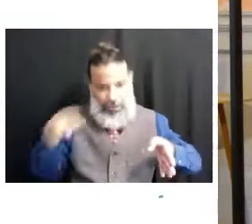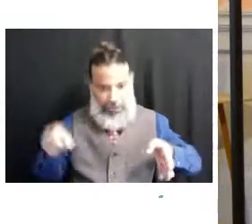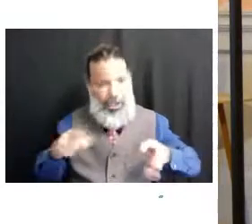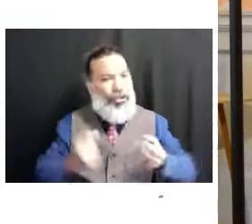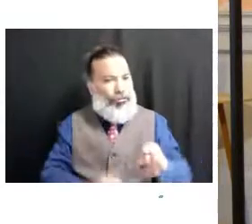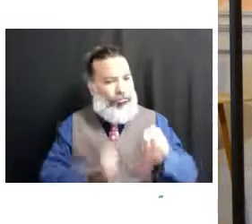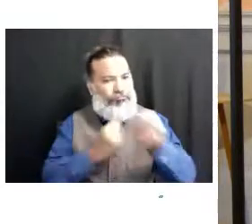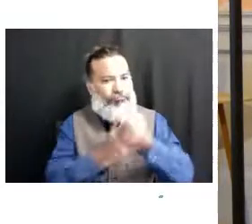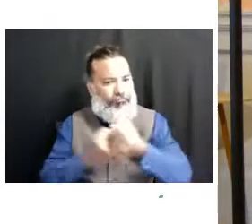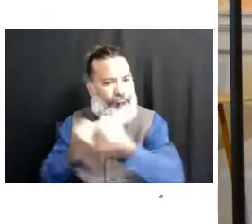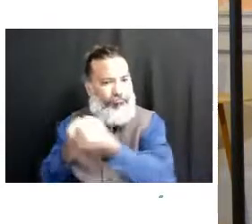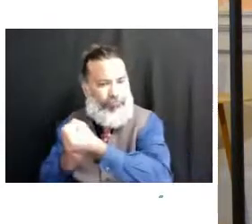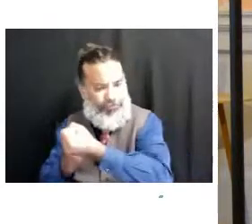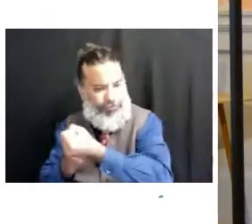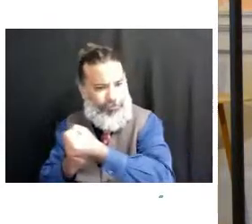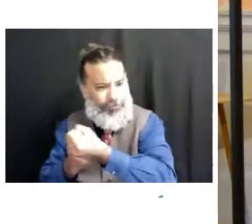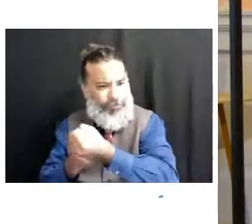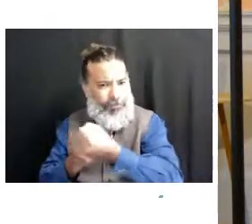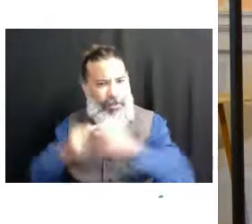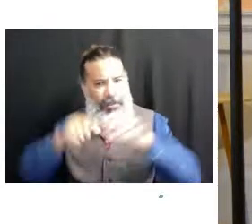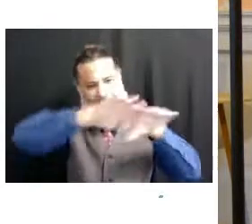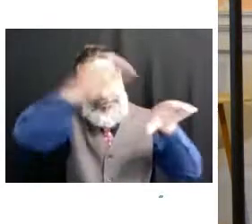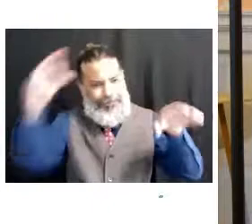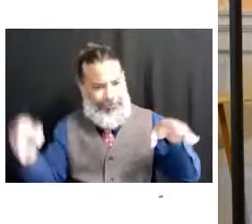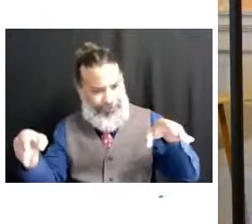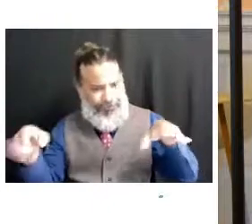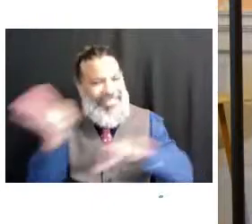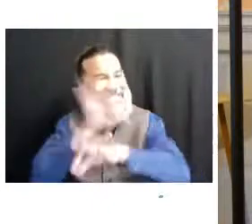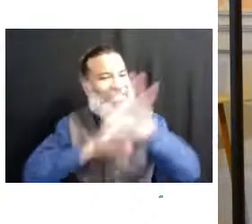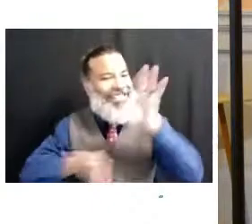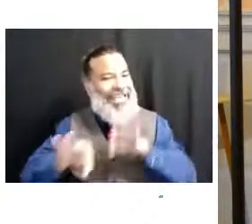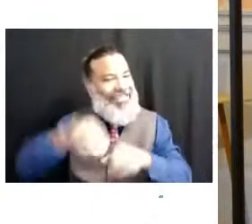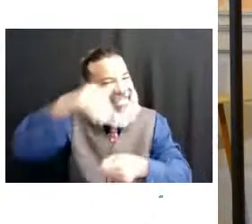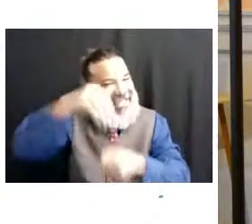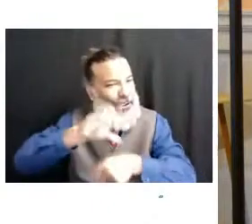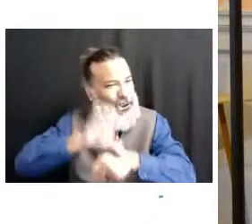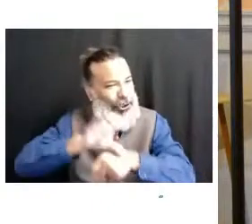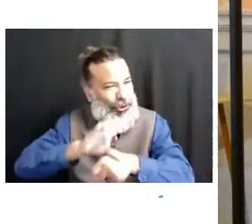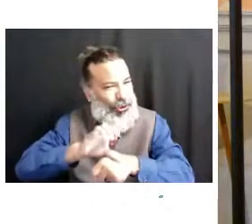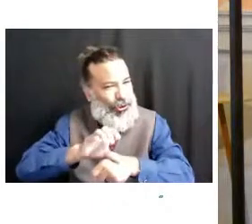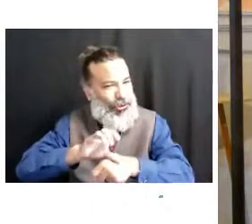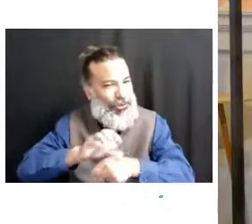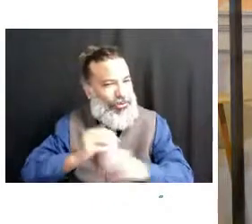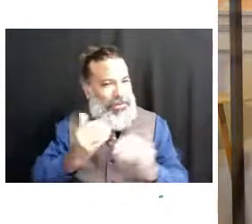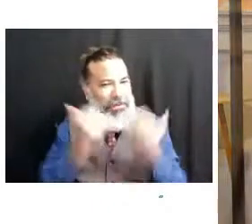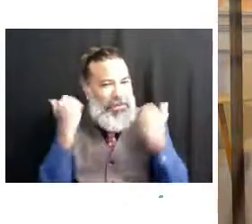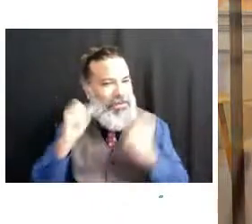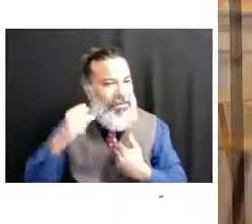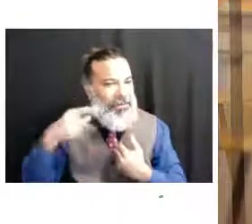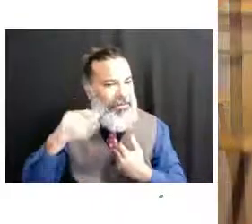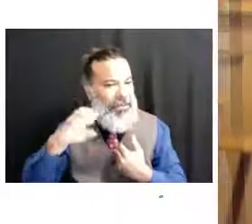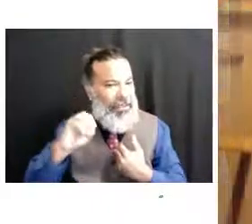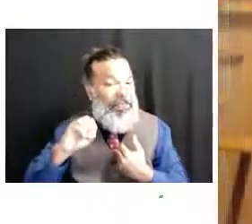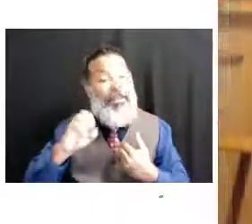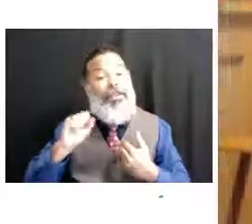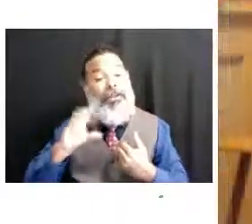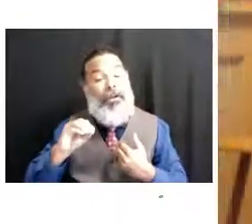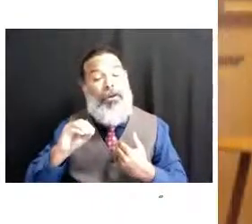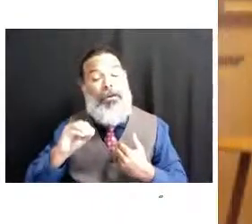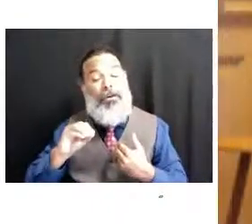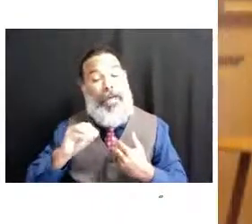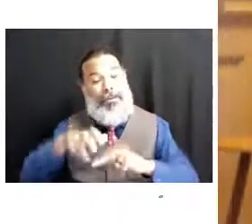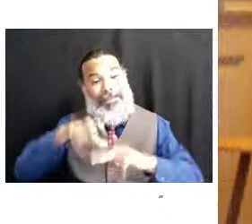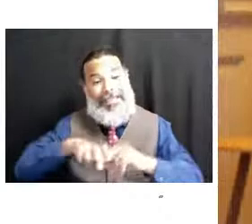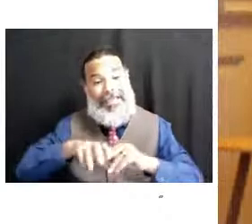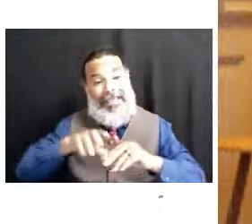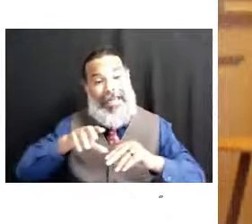the bottom of the basilica rather than in the church itself. To sit in this